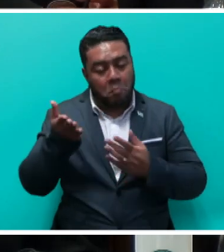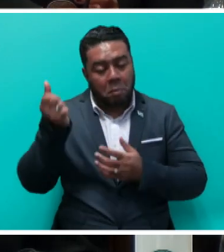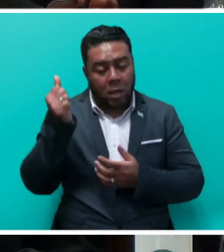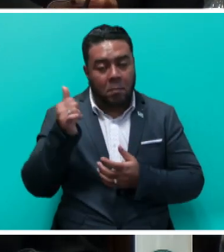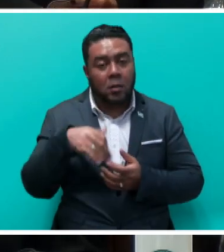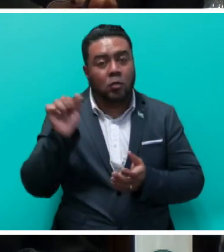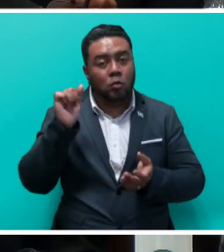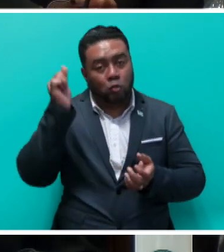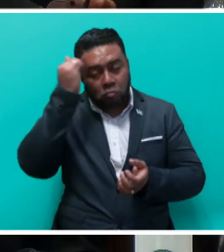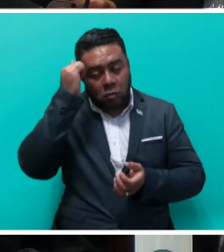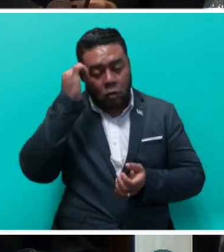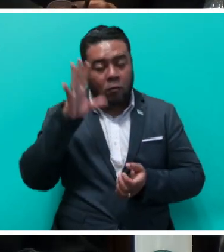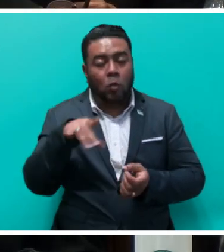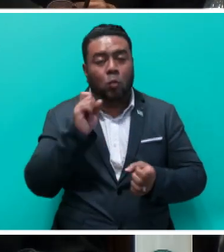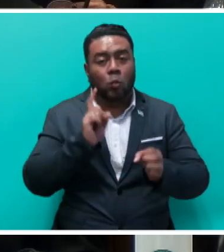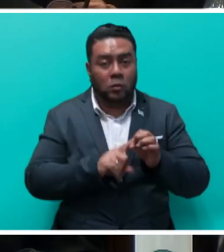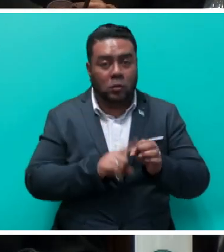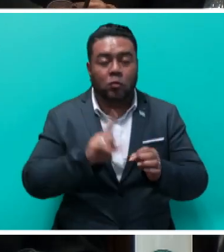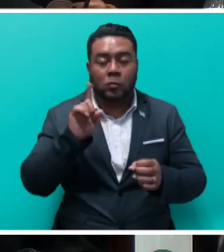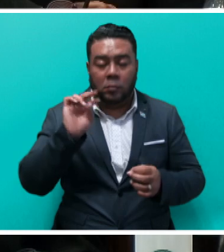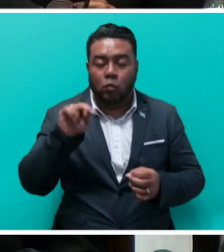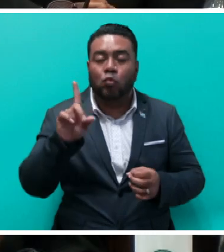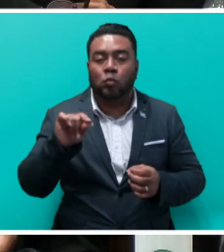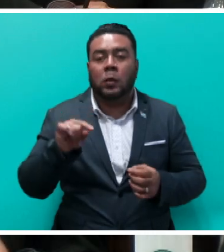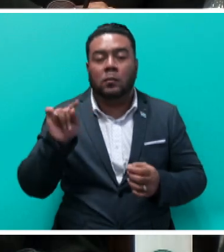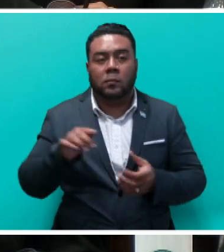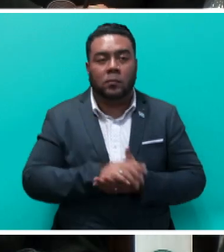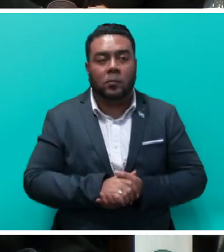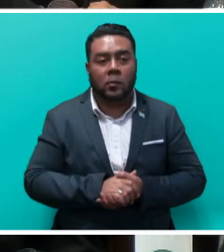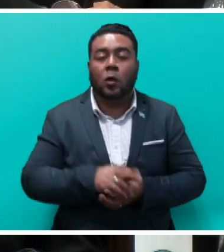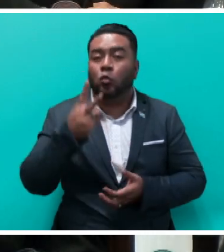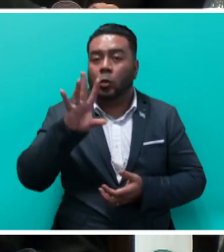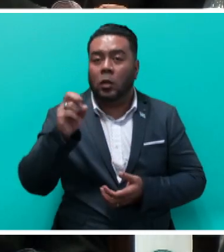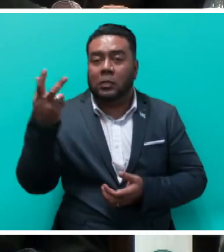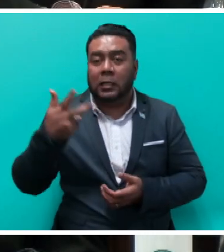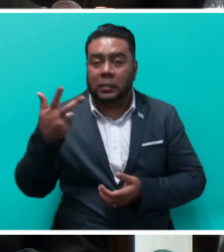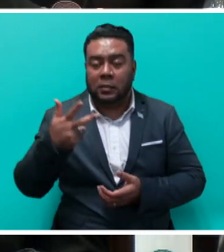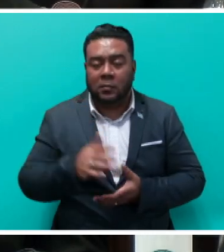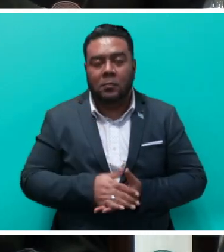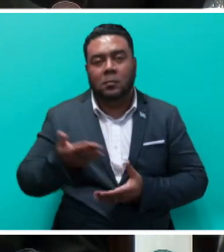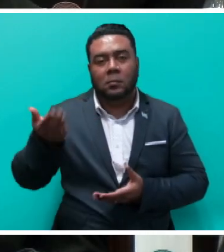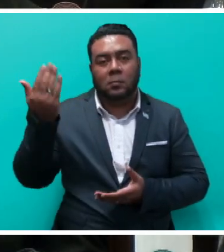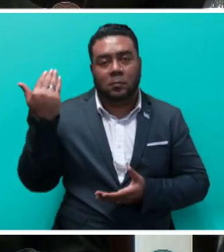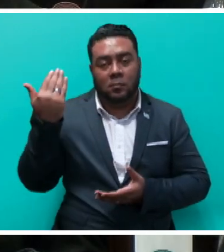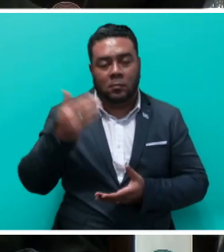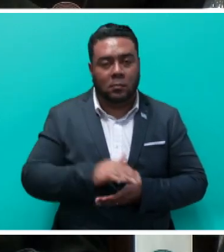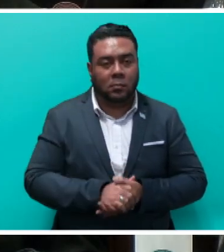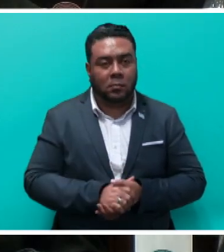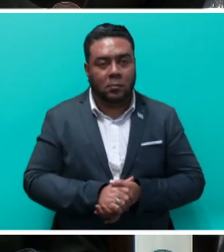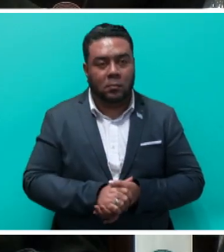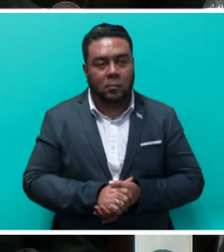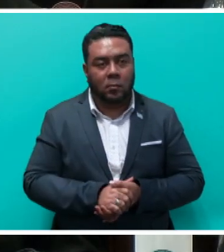requires me to do that, Mr. Speaker said. So you look at 2018. 2018,